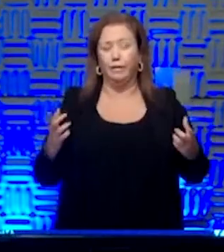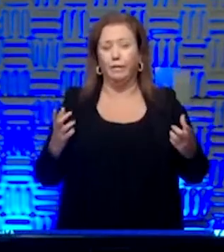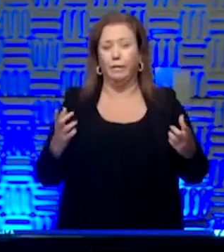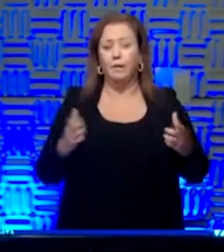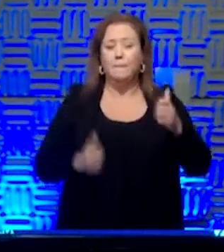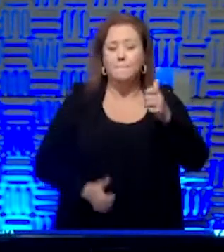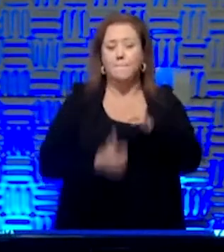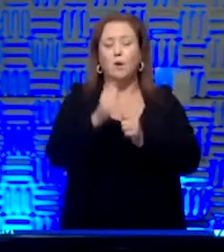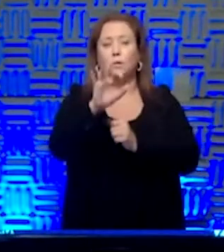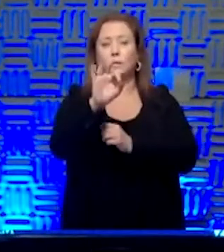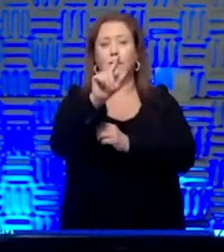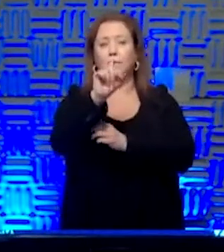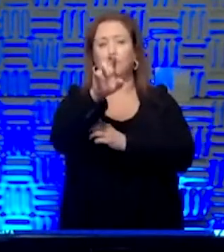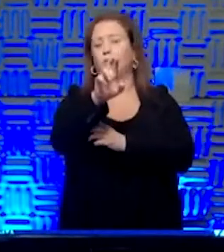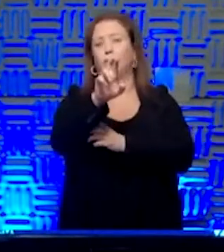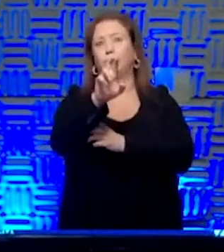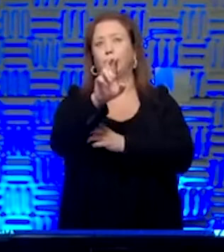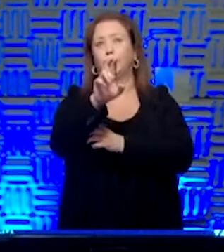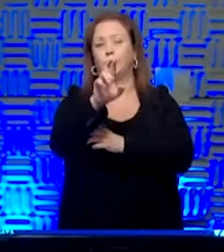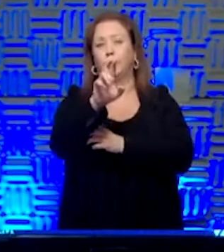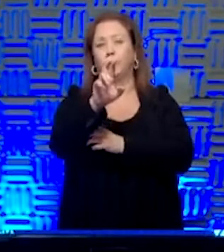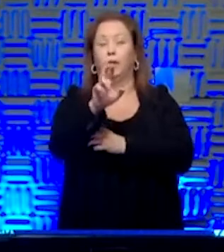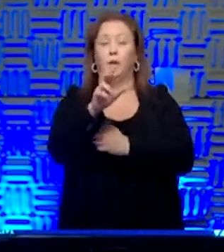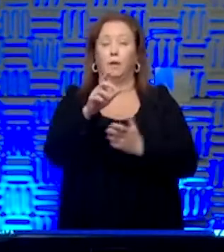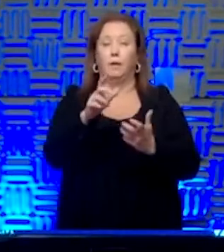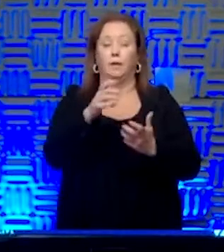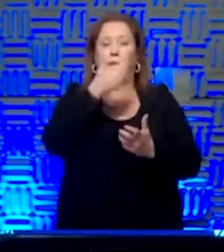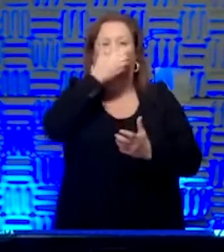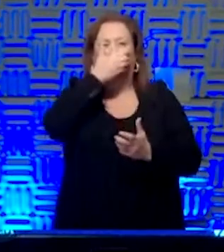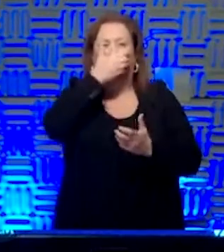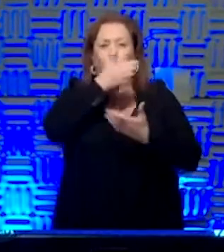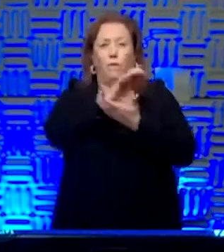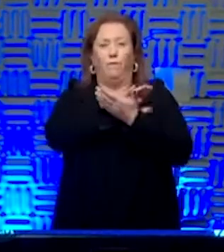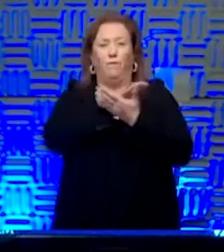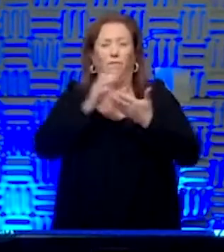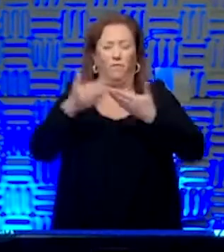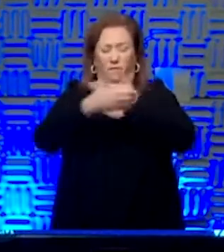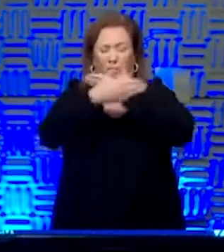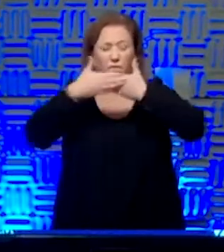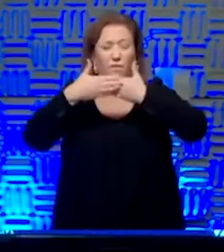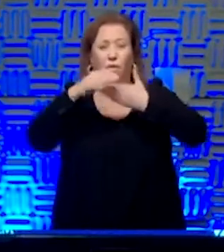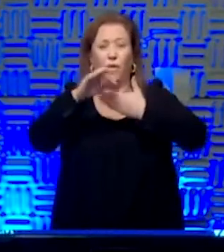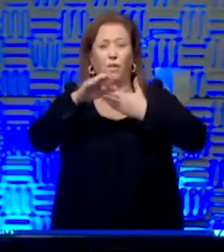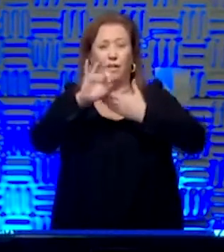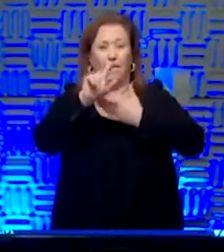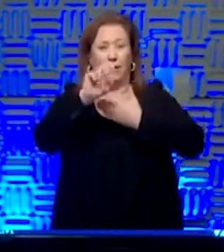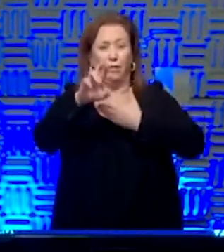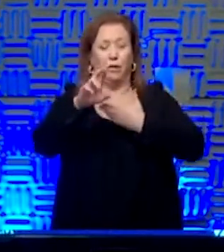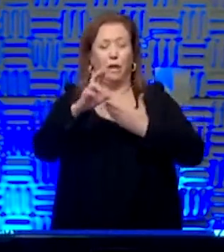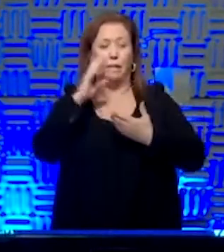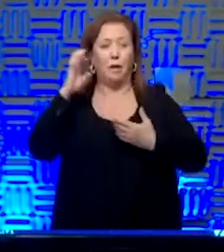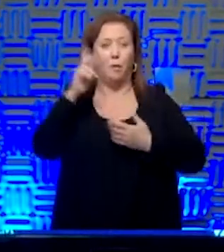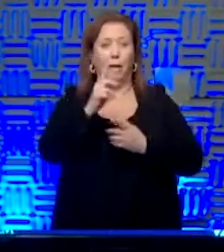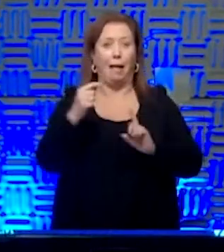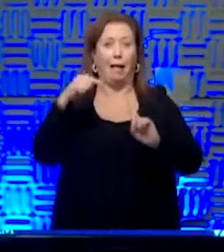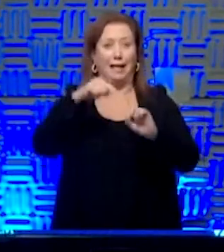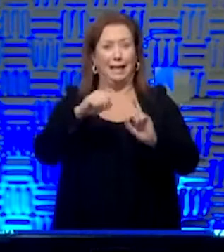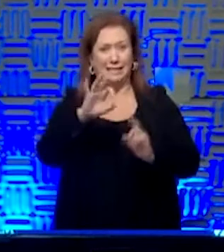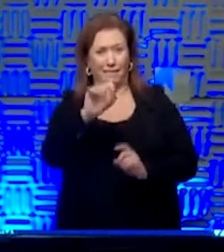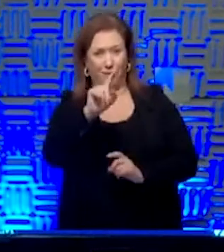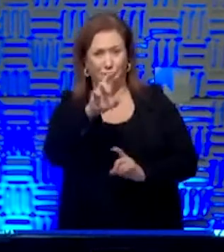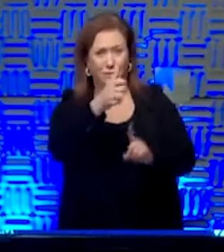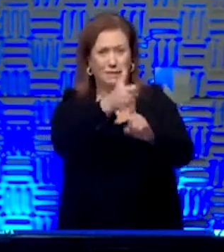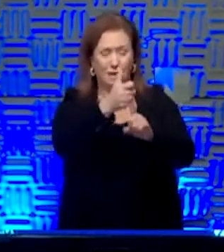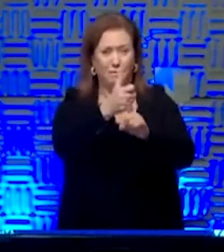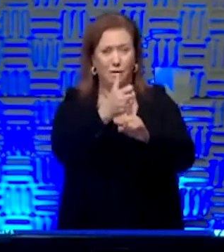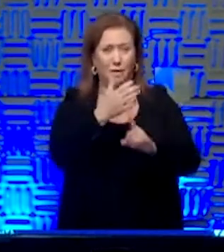most filters are not going to be, unless you get a really big filter and you cover the entire mask with the filter. And then again, I go back to point one, is that filter good or bad